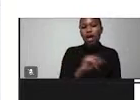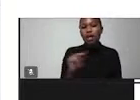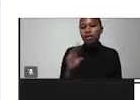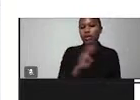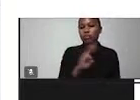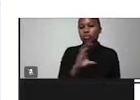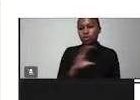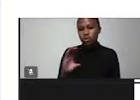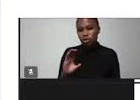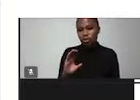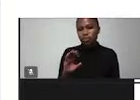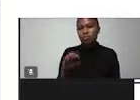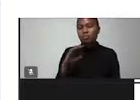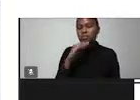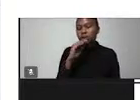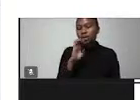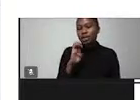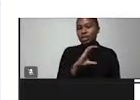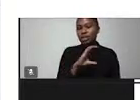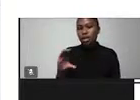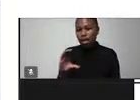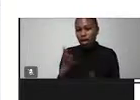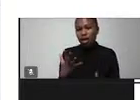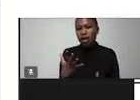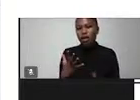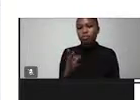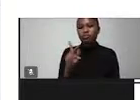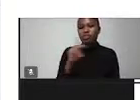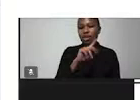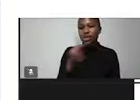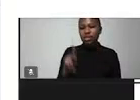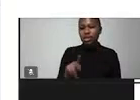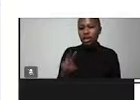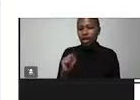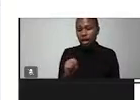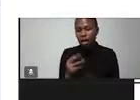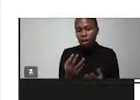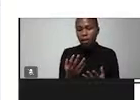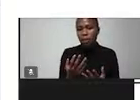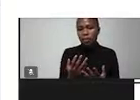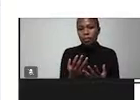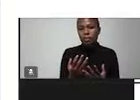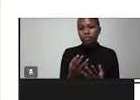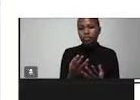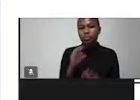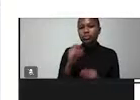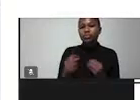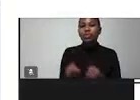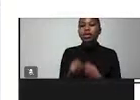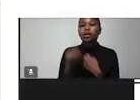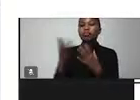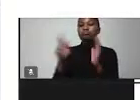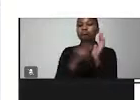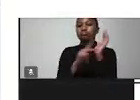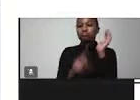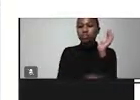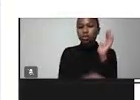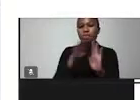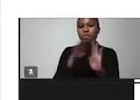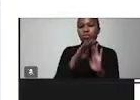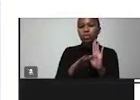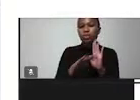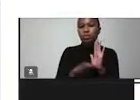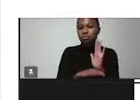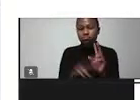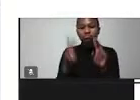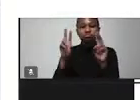in terms of Eastern Cape, Gauteng, as well as KZN, in terms of the export policies and programs, specifically